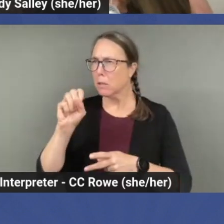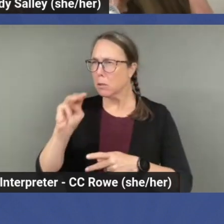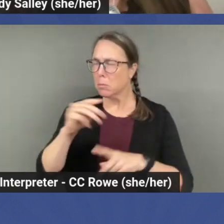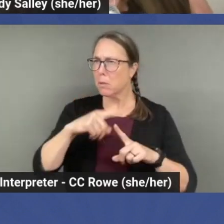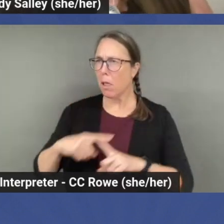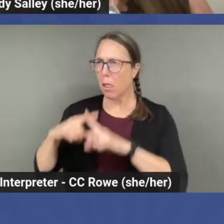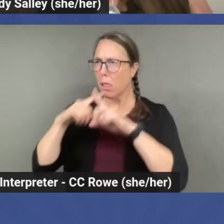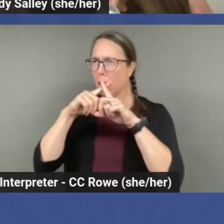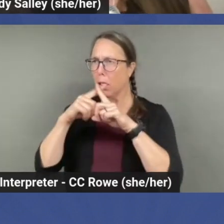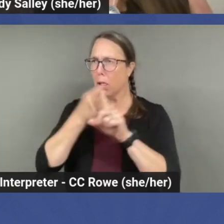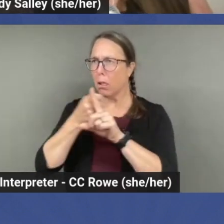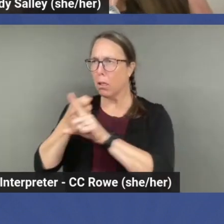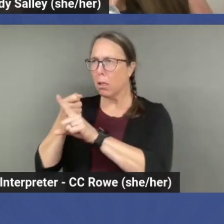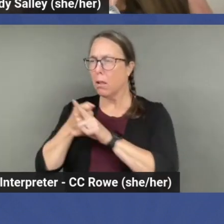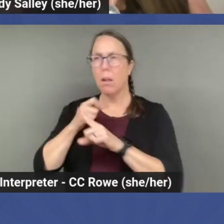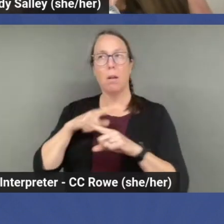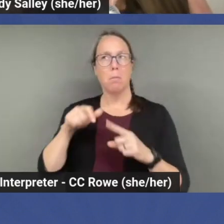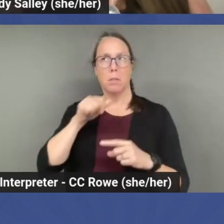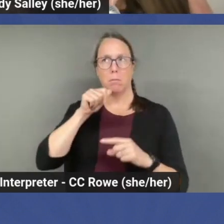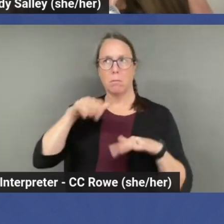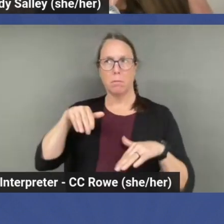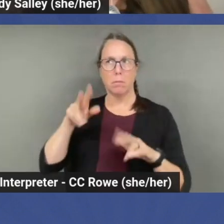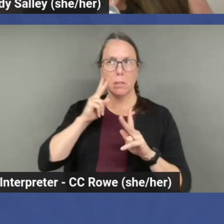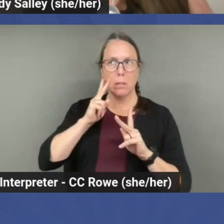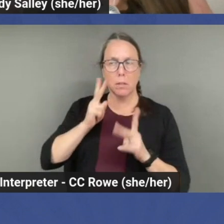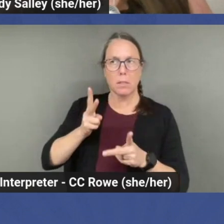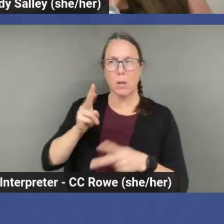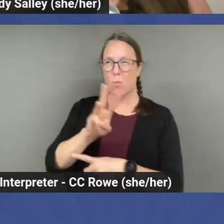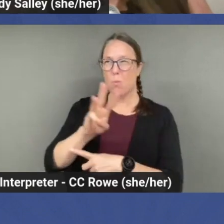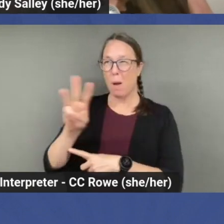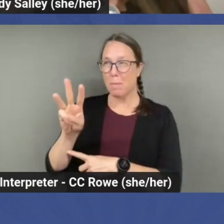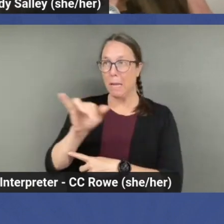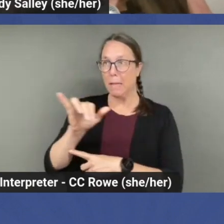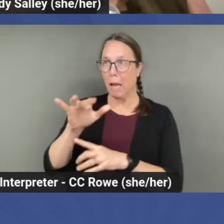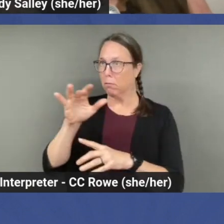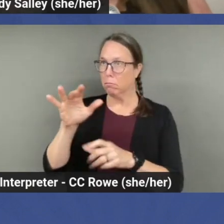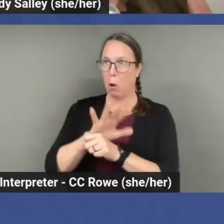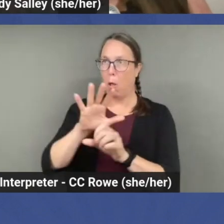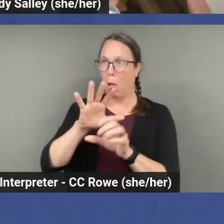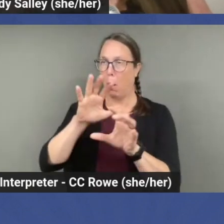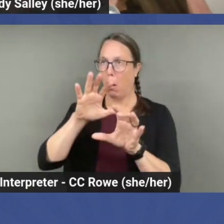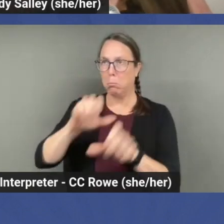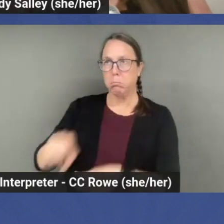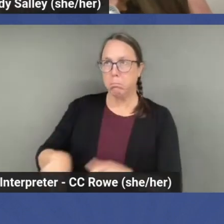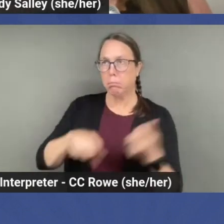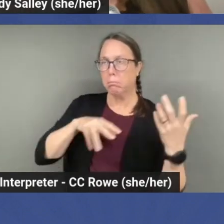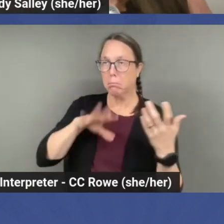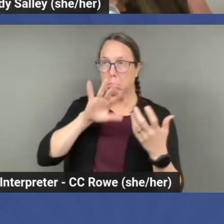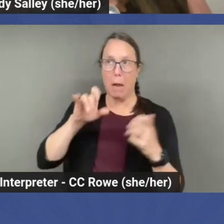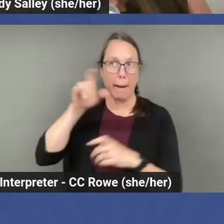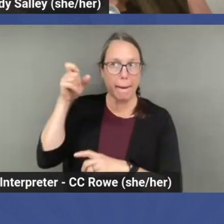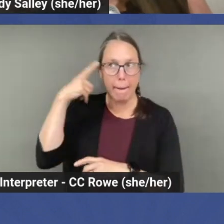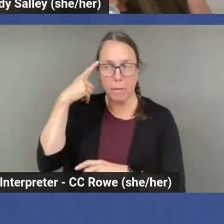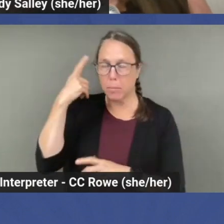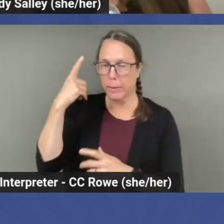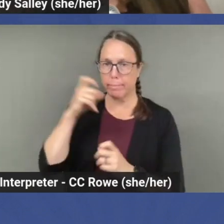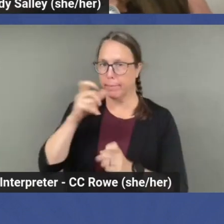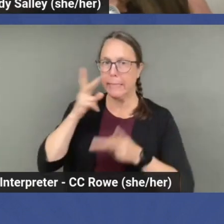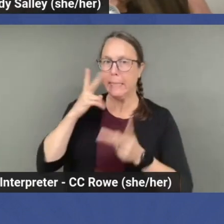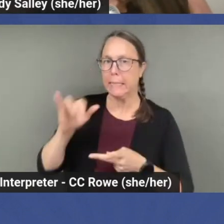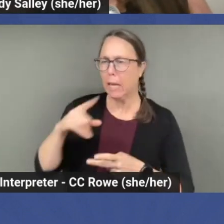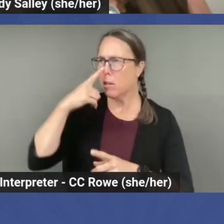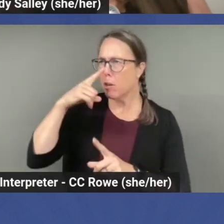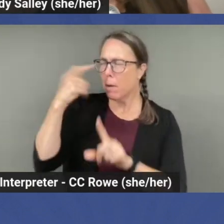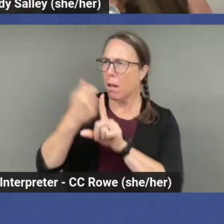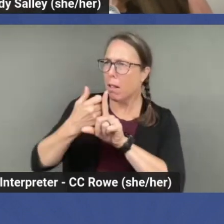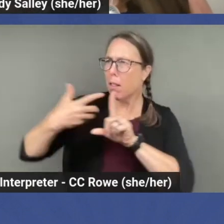censorship. I don't know that we've seen websites like taken down or banned by the government, at least not to my knowledge. So, could you just